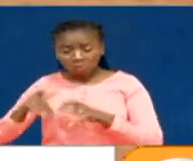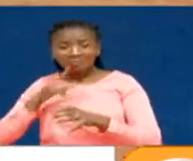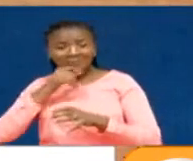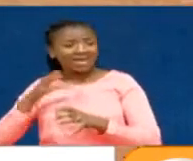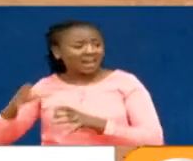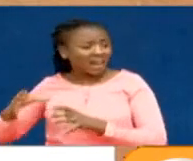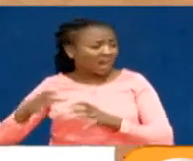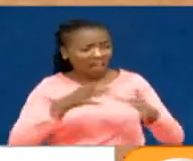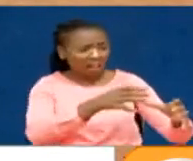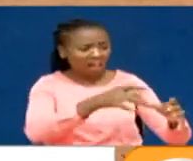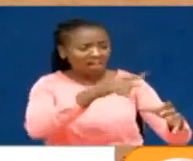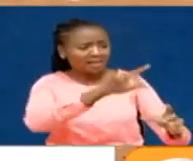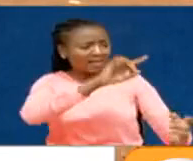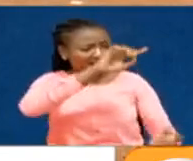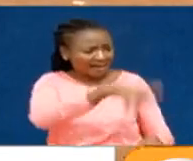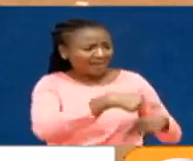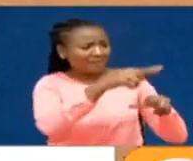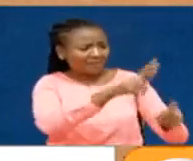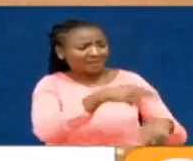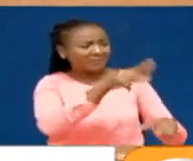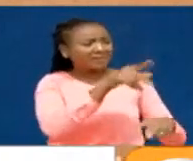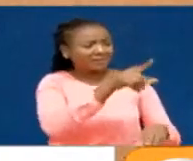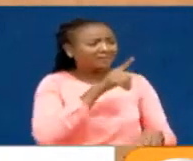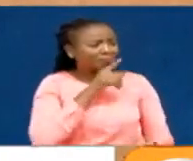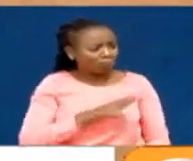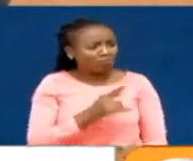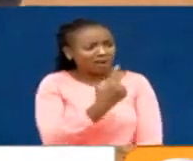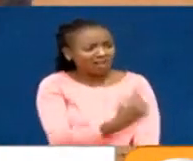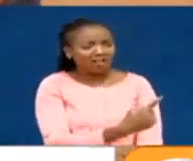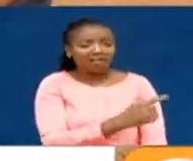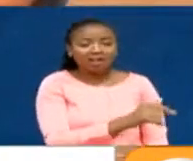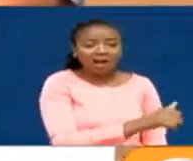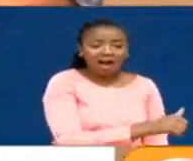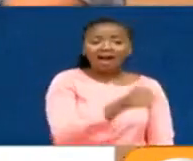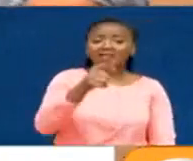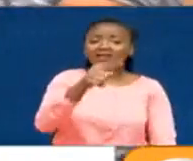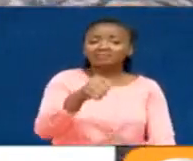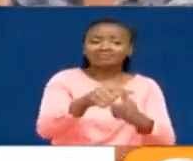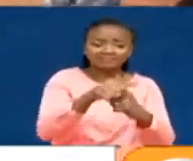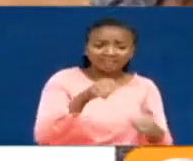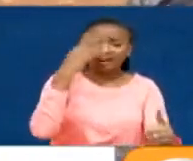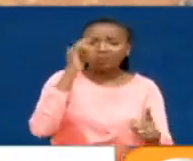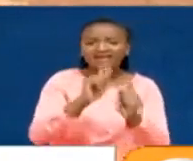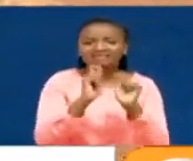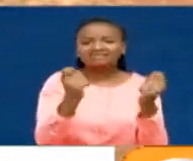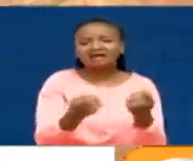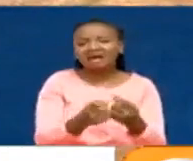is, unaona. Kuna wale pia waliuliwa kutokana na misingi ya kabila lao, unaona.